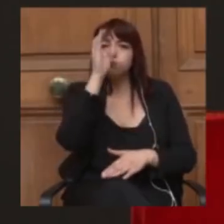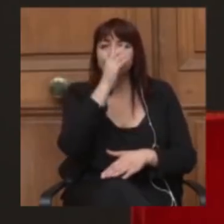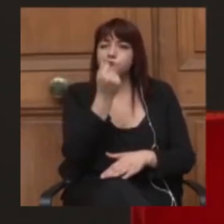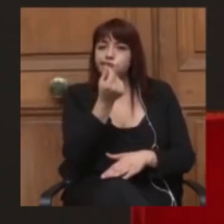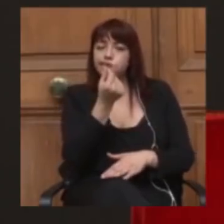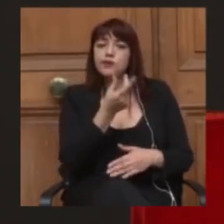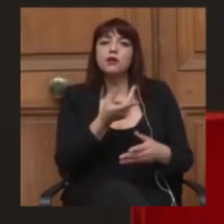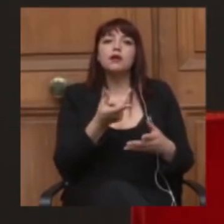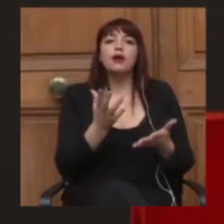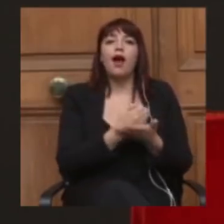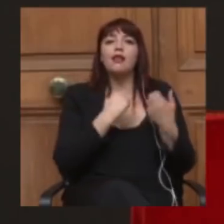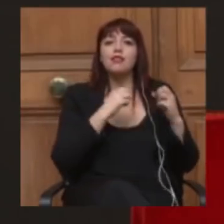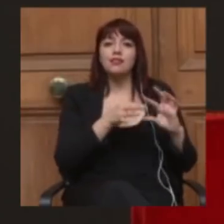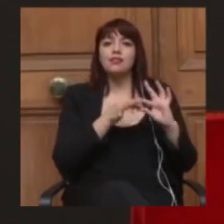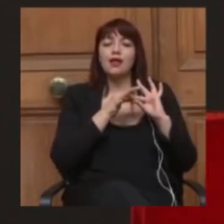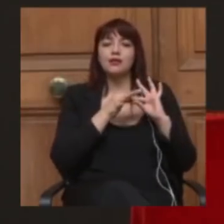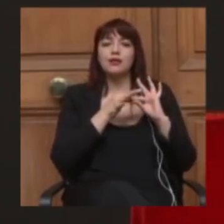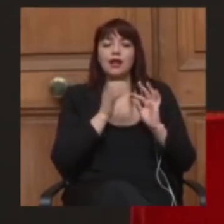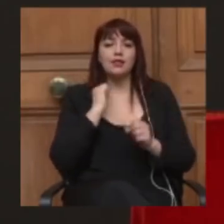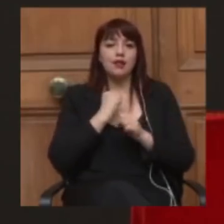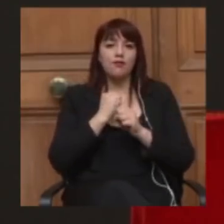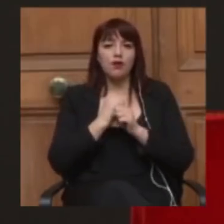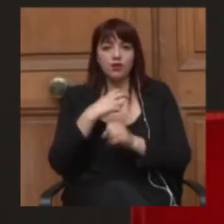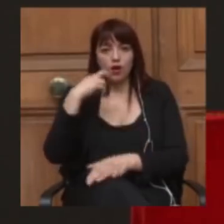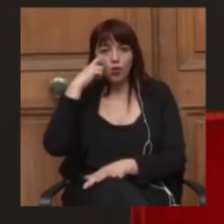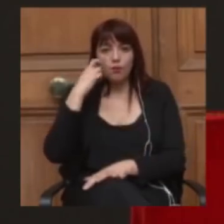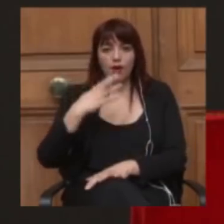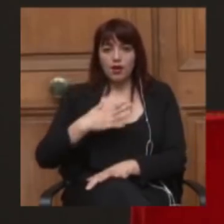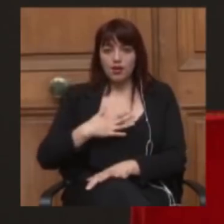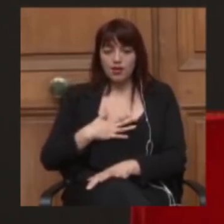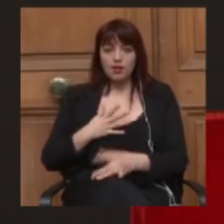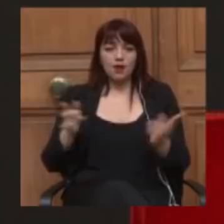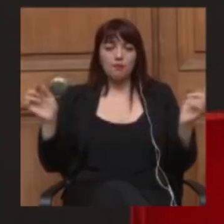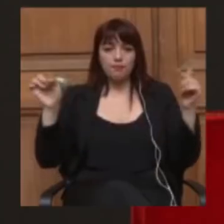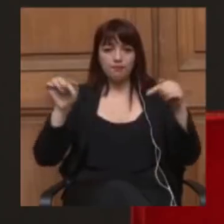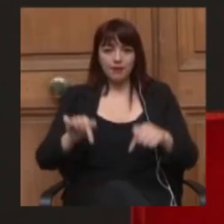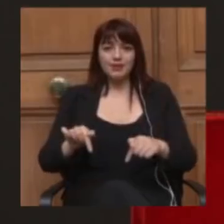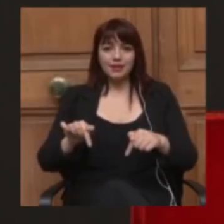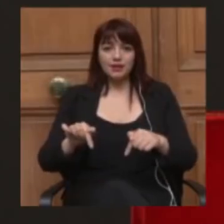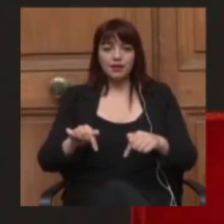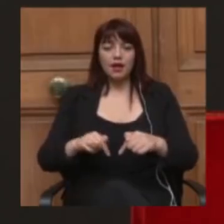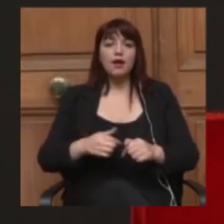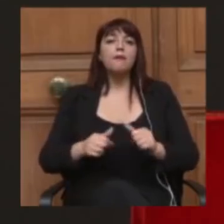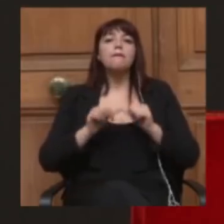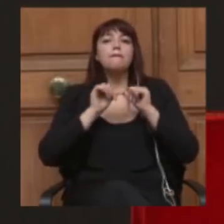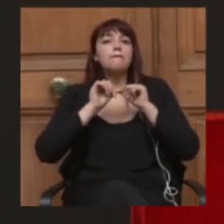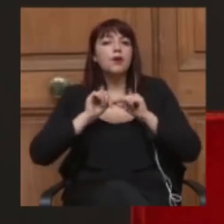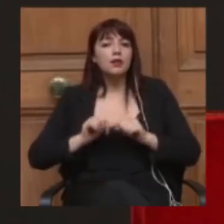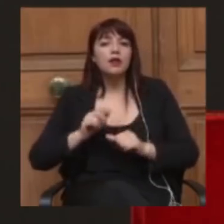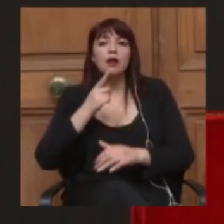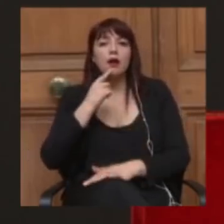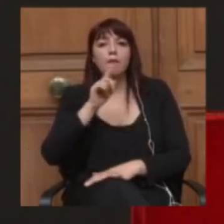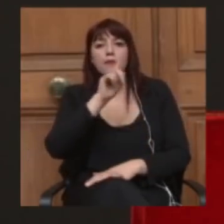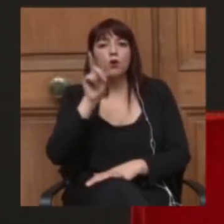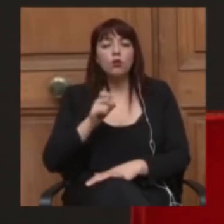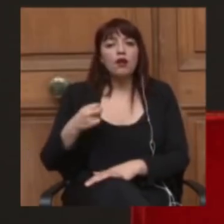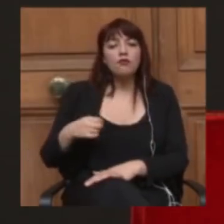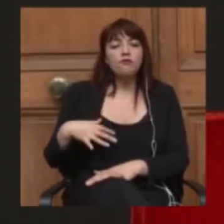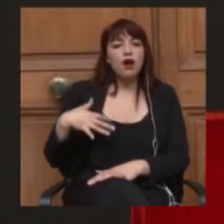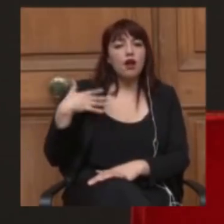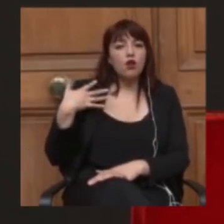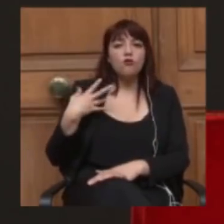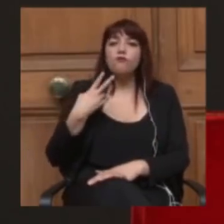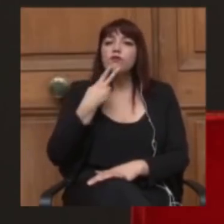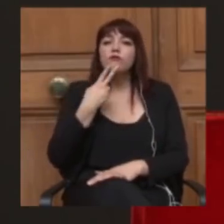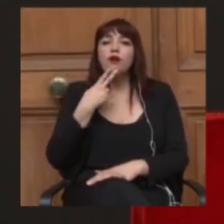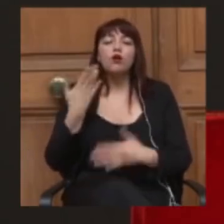of the humanities in the present time is to keep the question of value alive as a